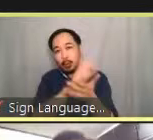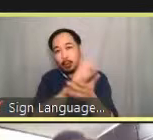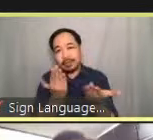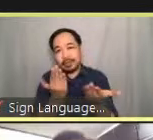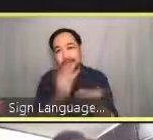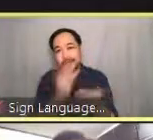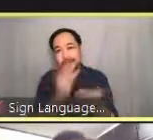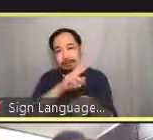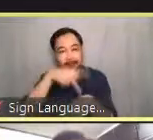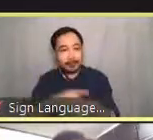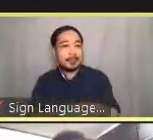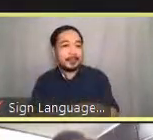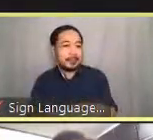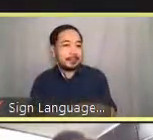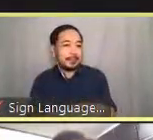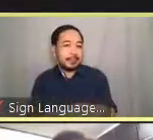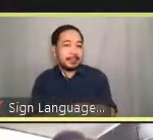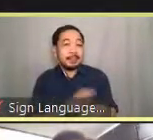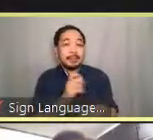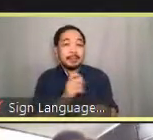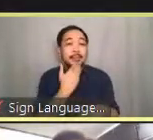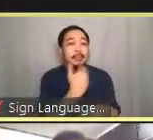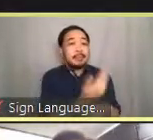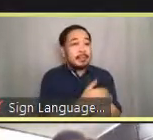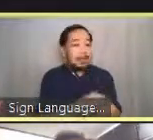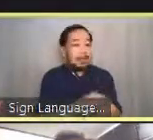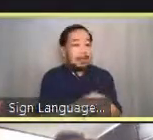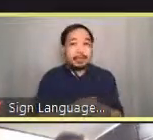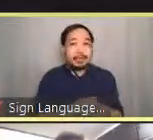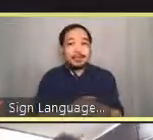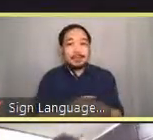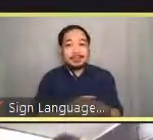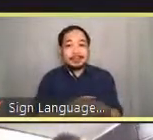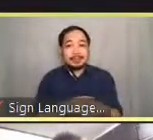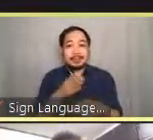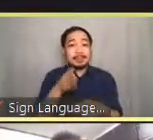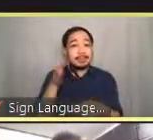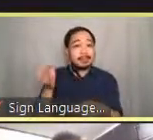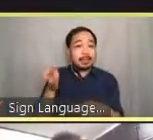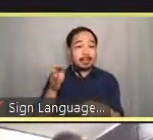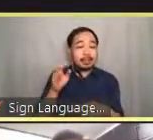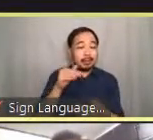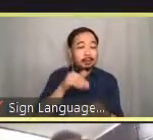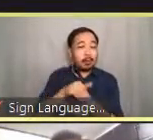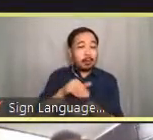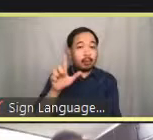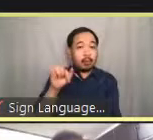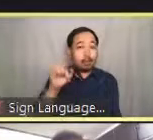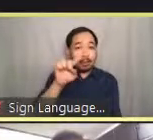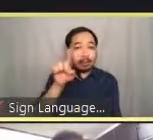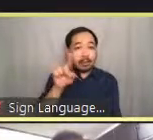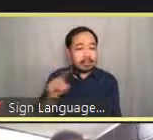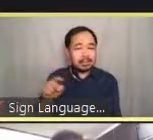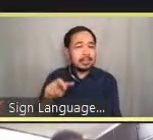Alright, thank you so much, Doc Nicole. Ito naman for Doc Liz. How long will I be contagious when I